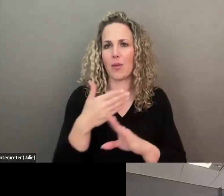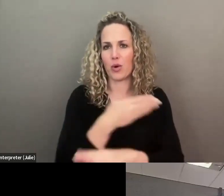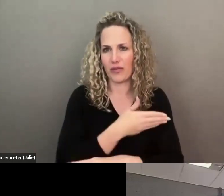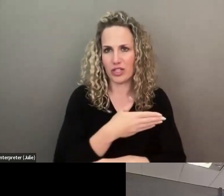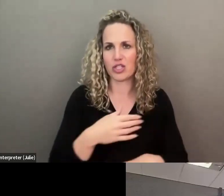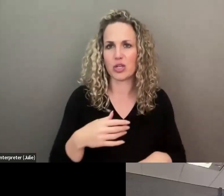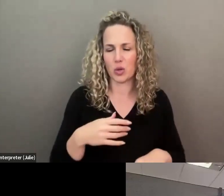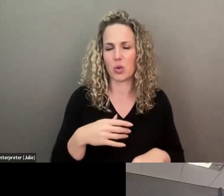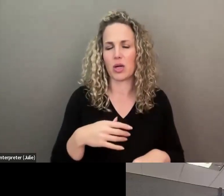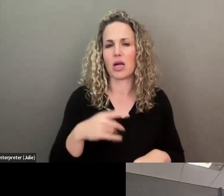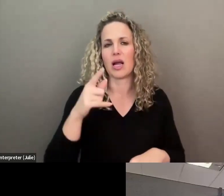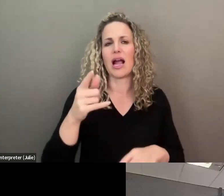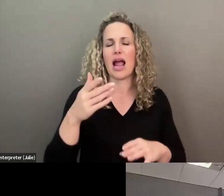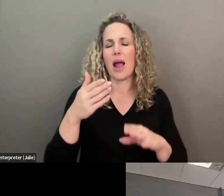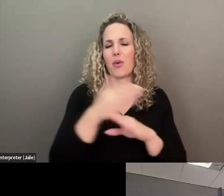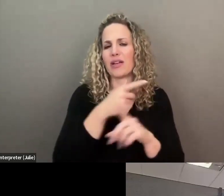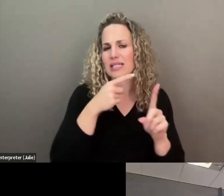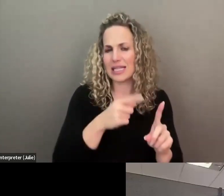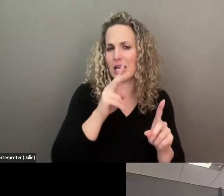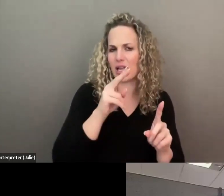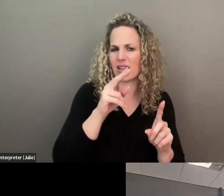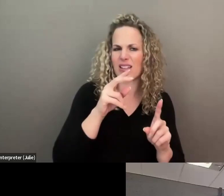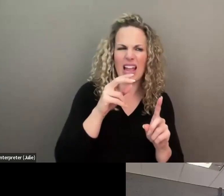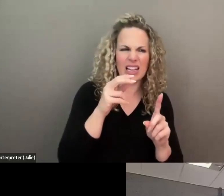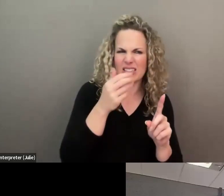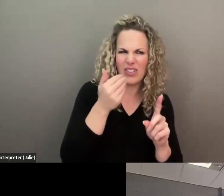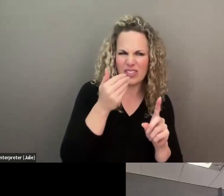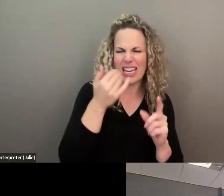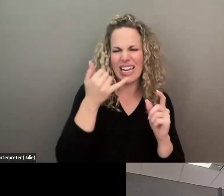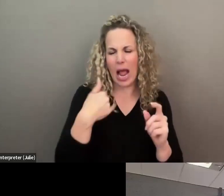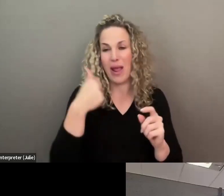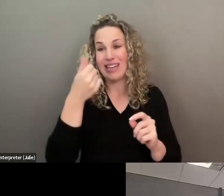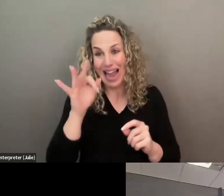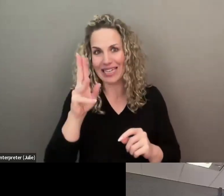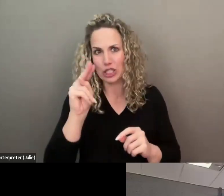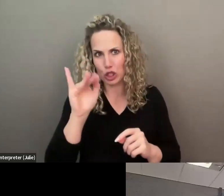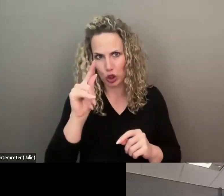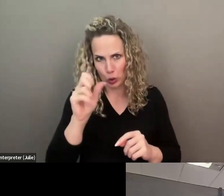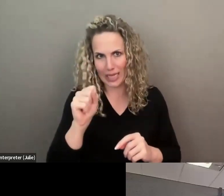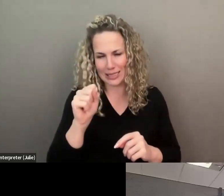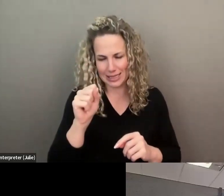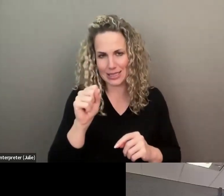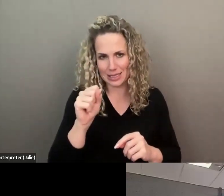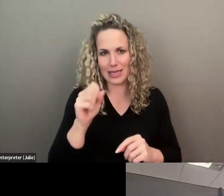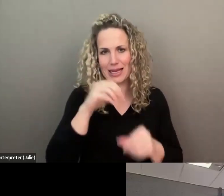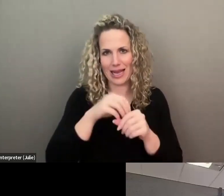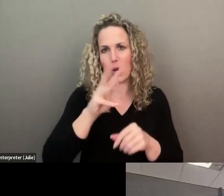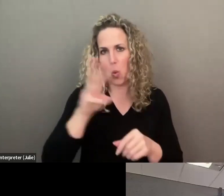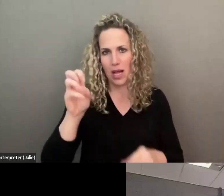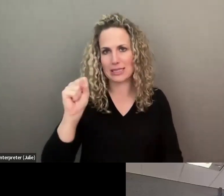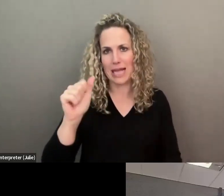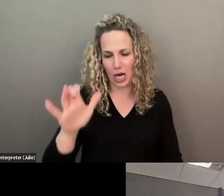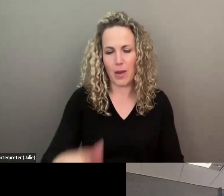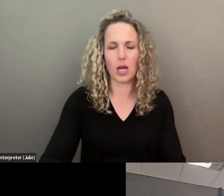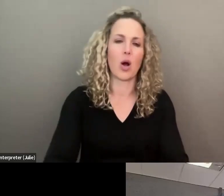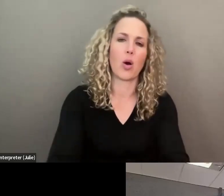18 units in the city of Woodland, and now we have 19 units that we're going to have as set asides in West Sacramento. We